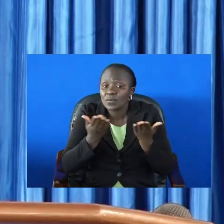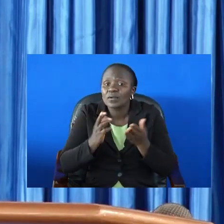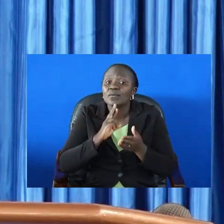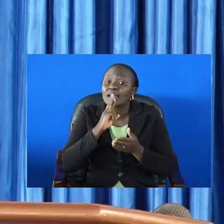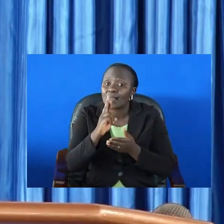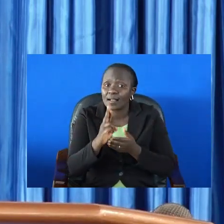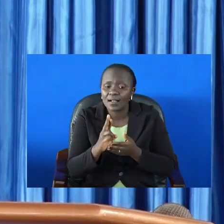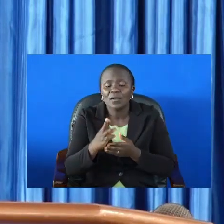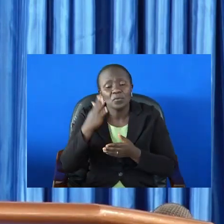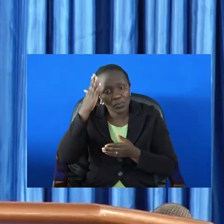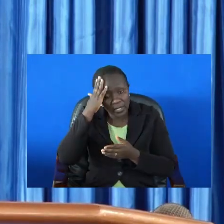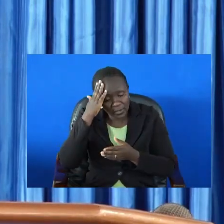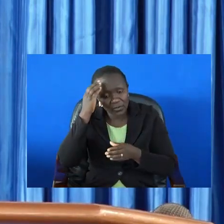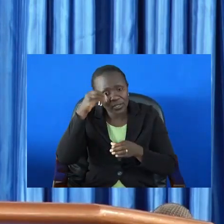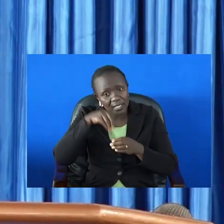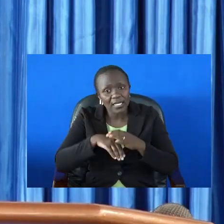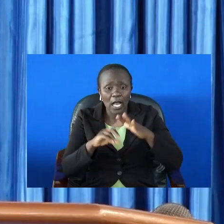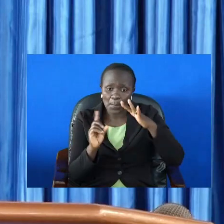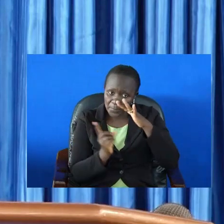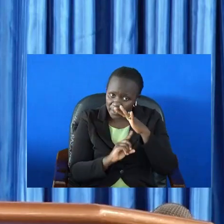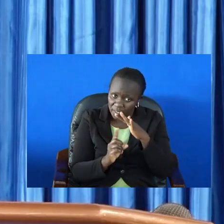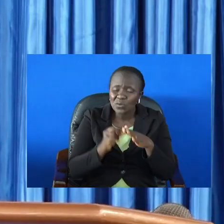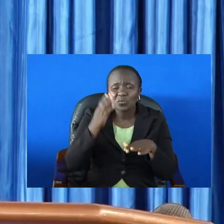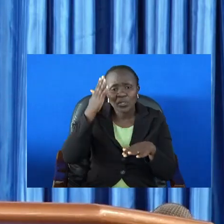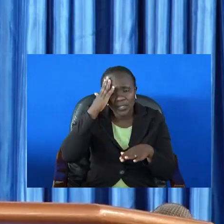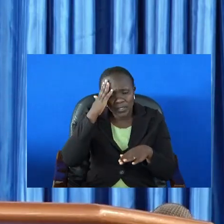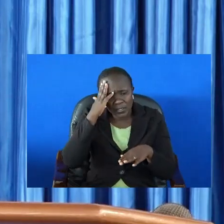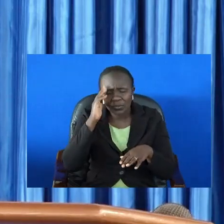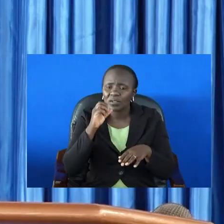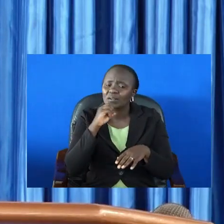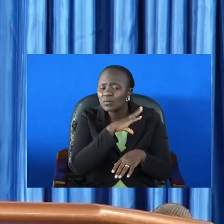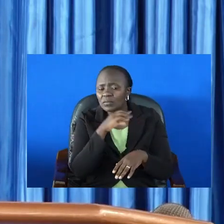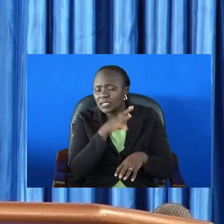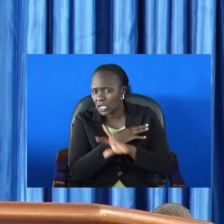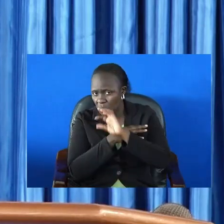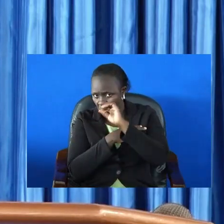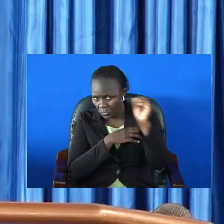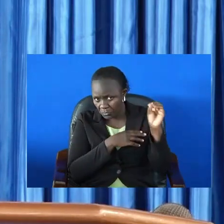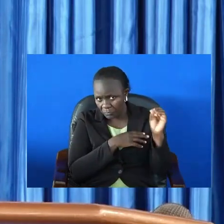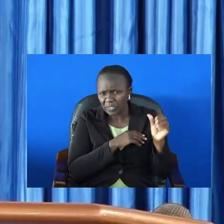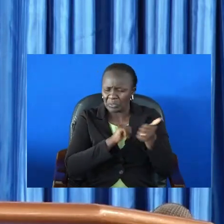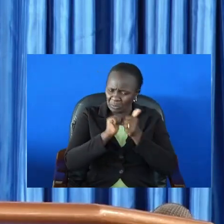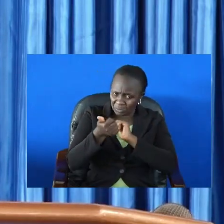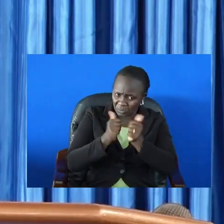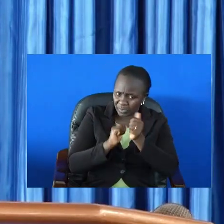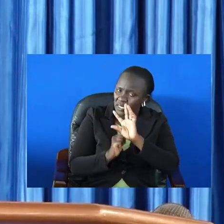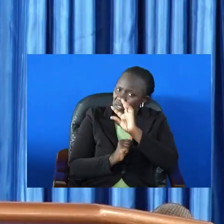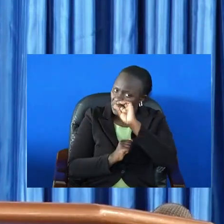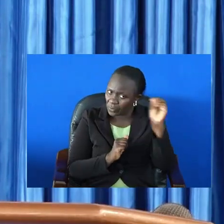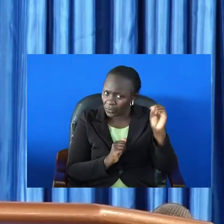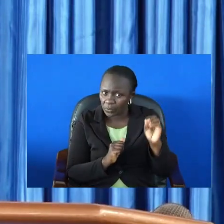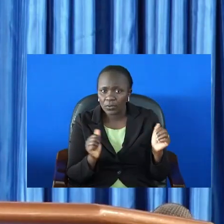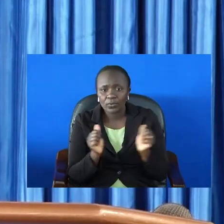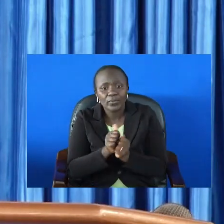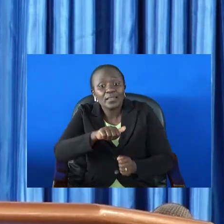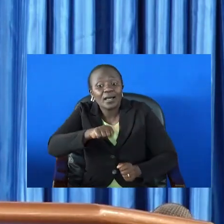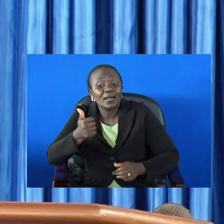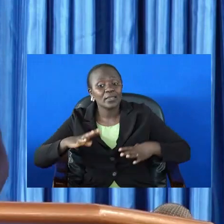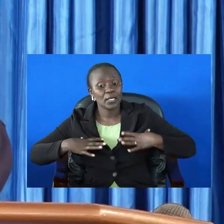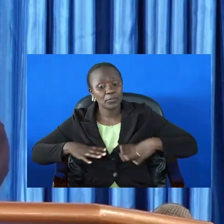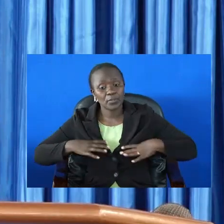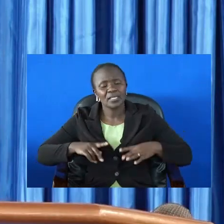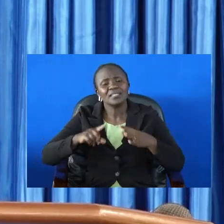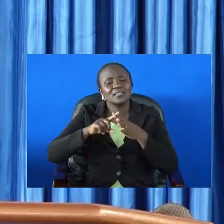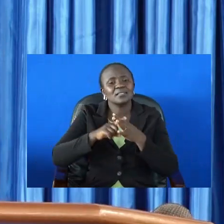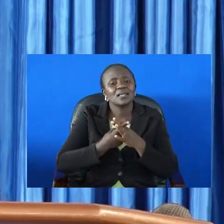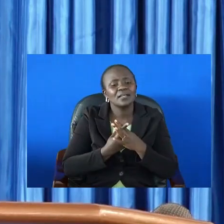are, we know we are in a mission. We are not complaining or competing with other people. Begin